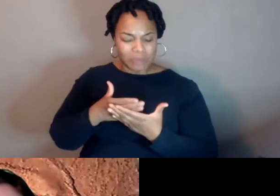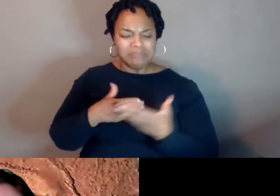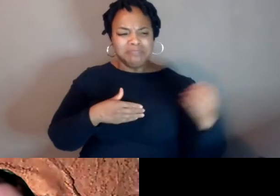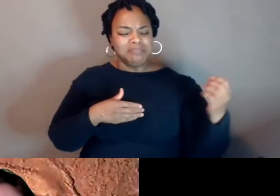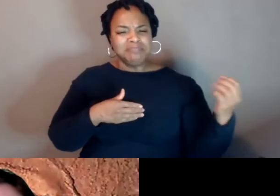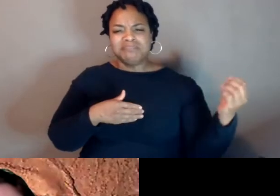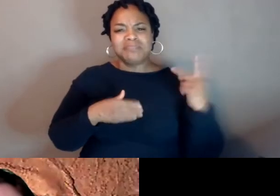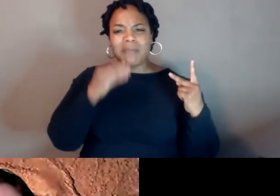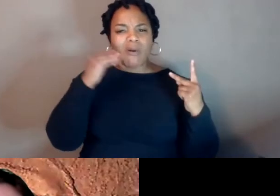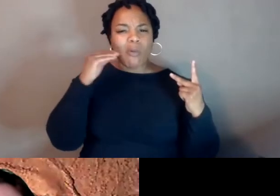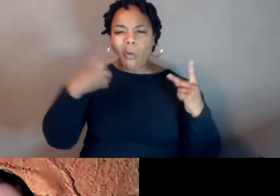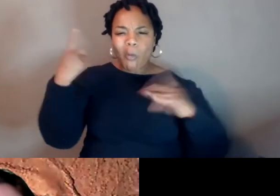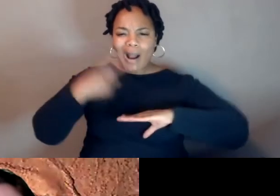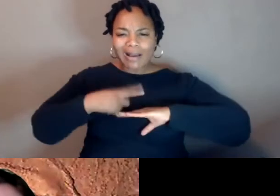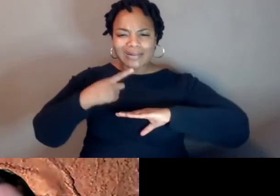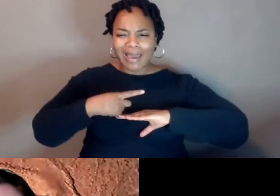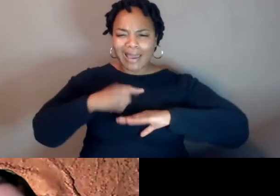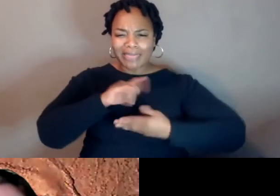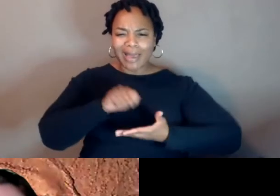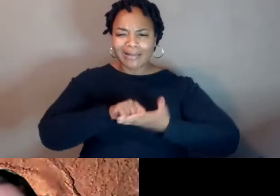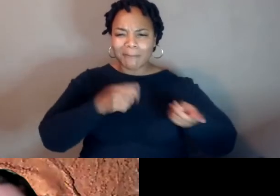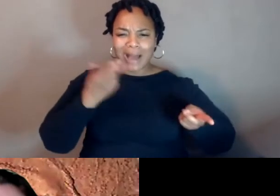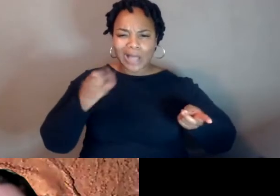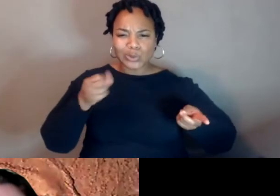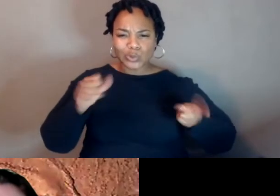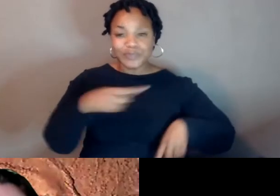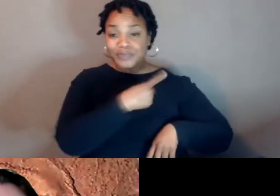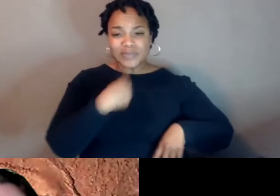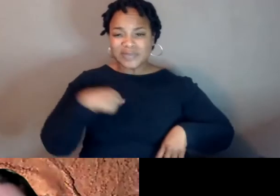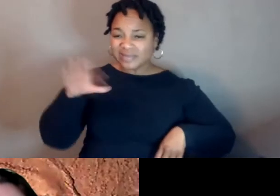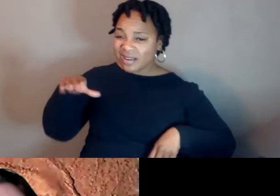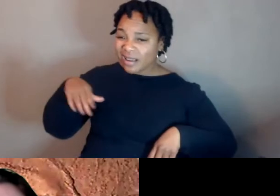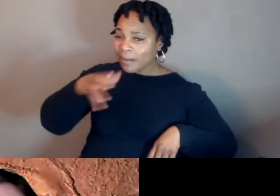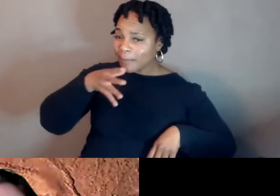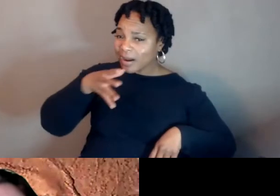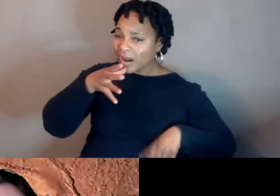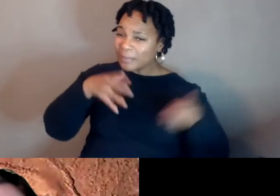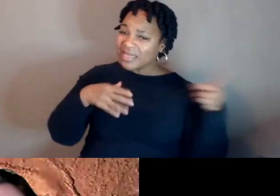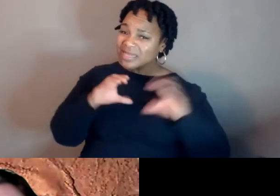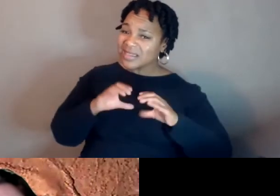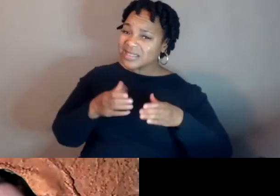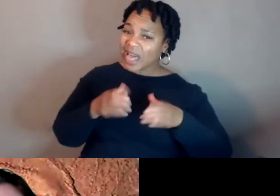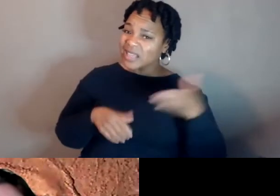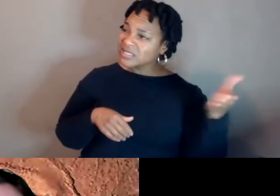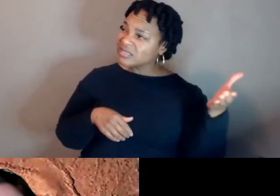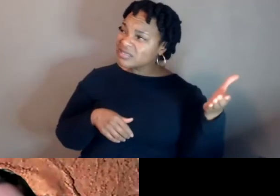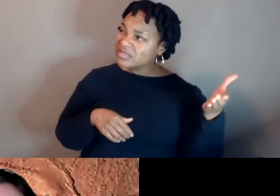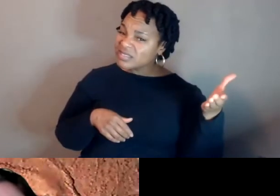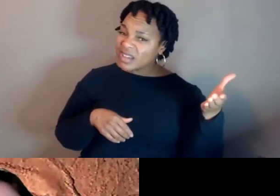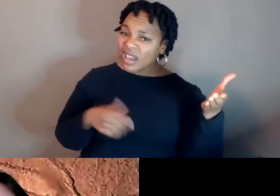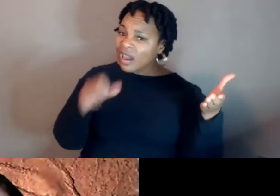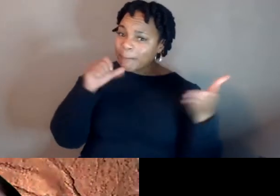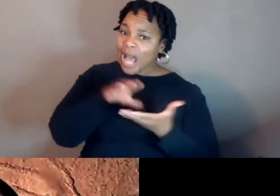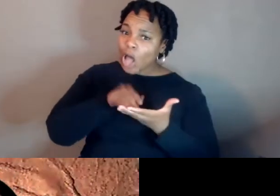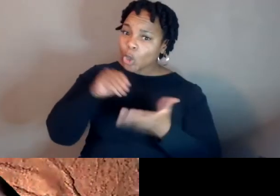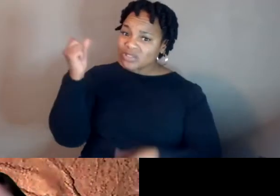Mom, I'm in a class and we're not going to learn Shakespeare. And of course,